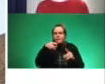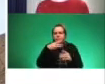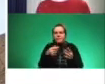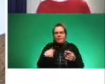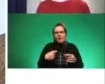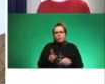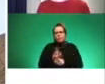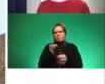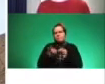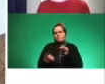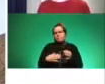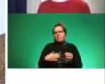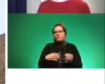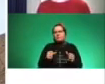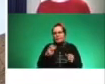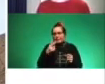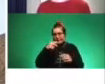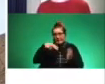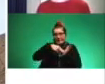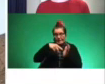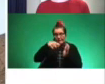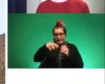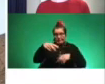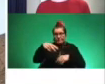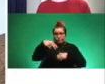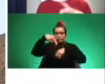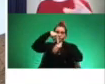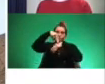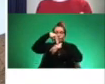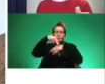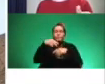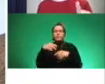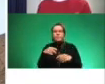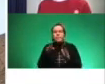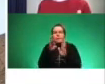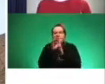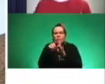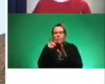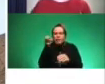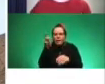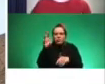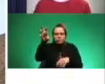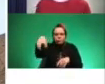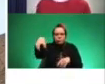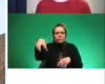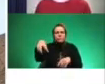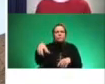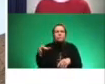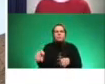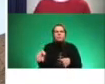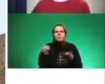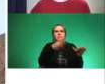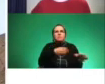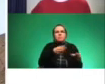simple one, and you can see us standing here on the top of a hill, and in the background is that glacier that we saw before, and near it is